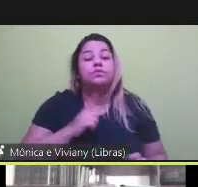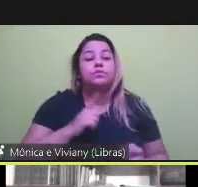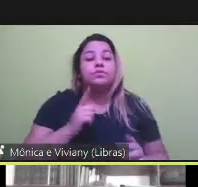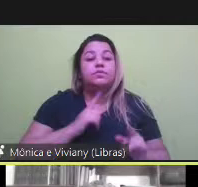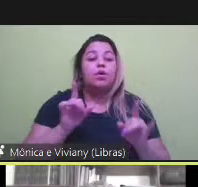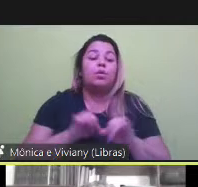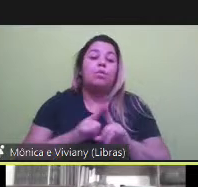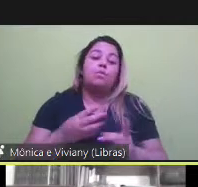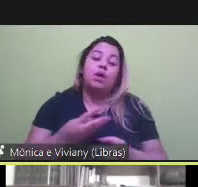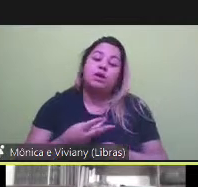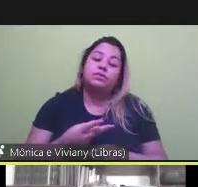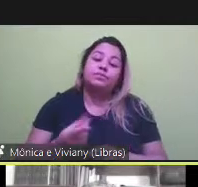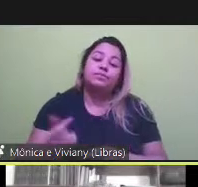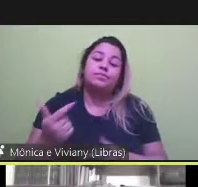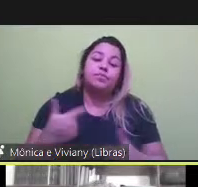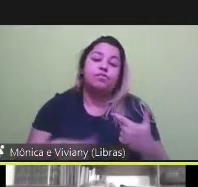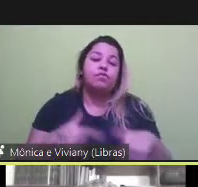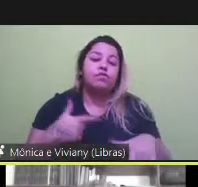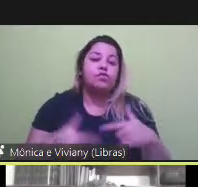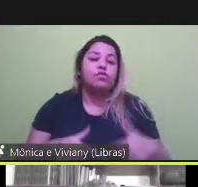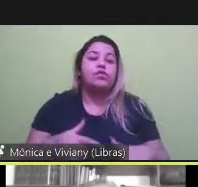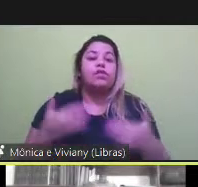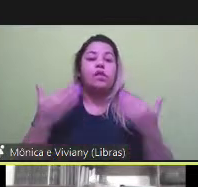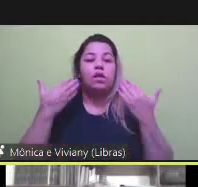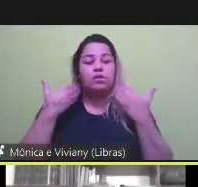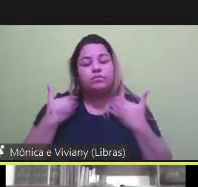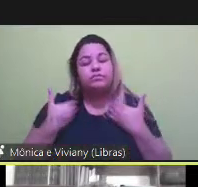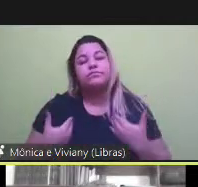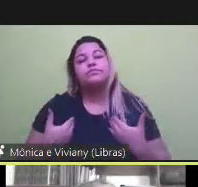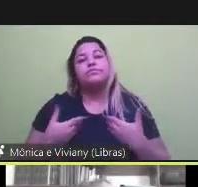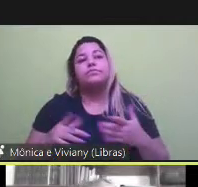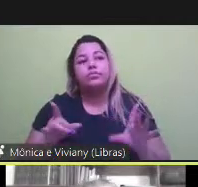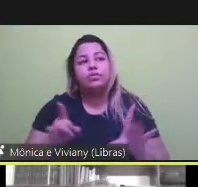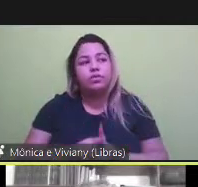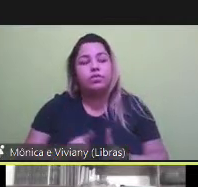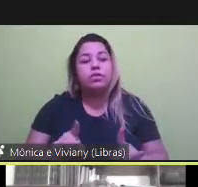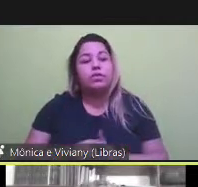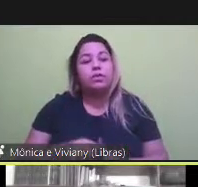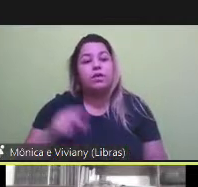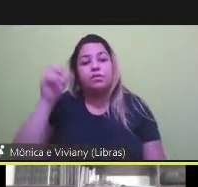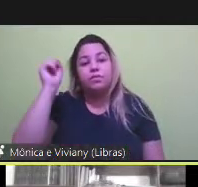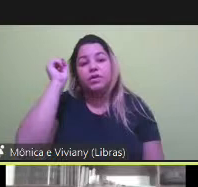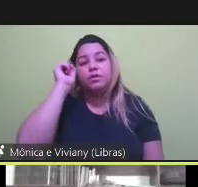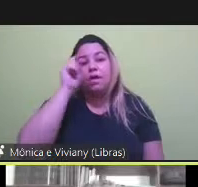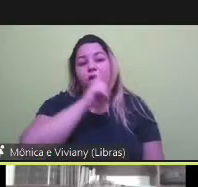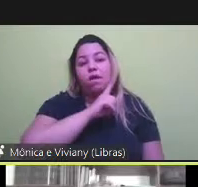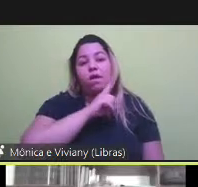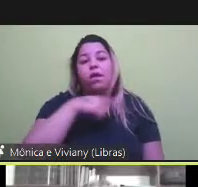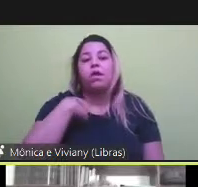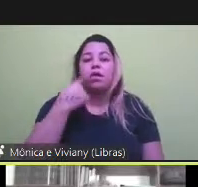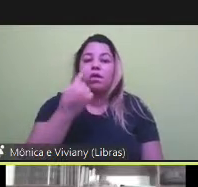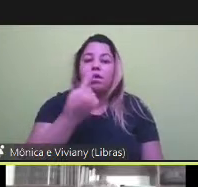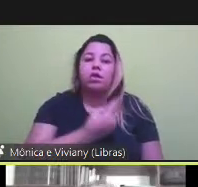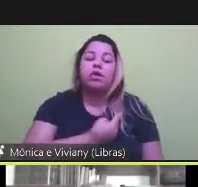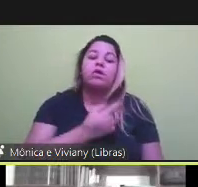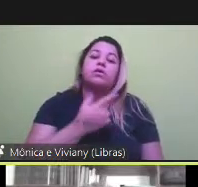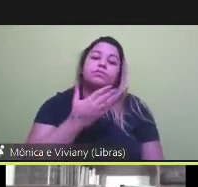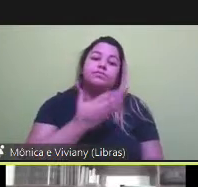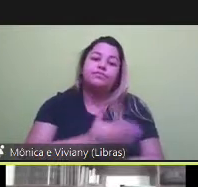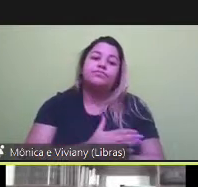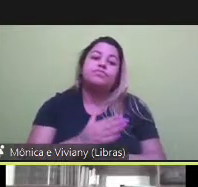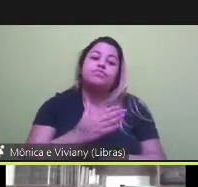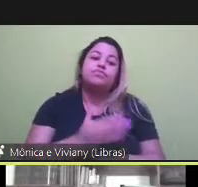time, and sometimes in some places it didn't last, but it's hard when we're used to working